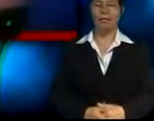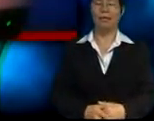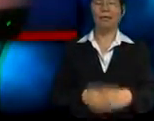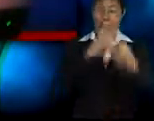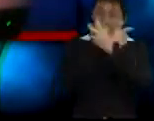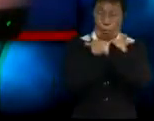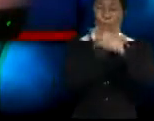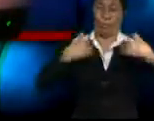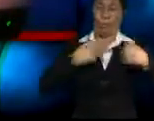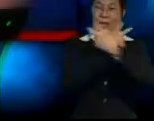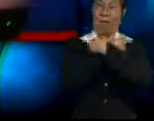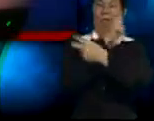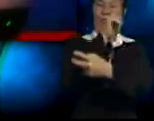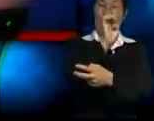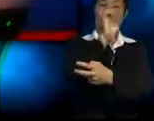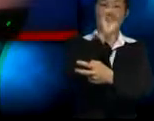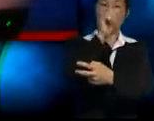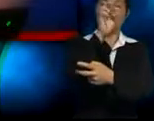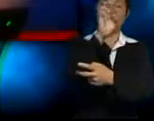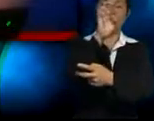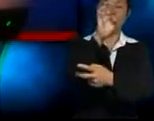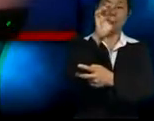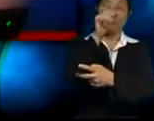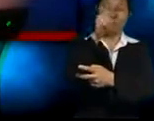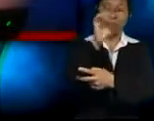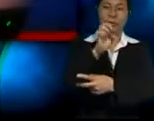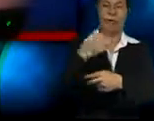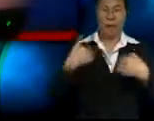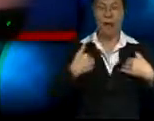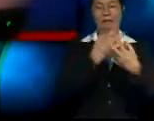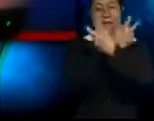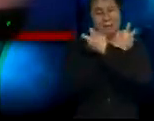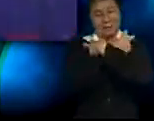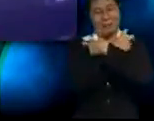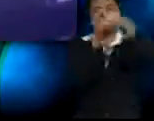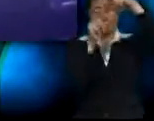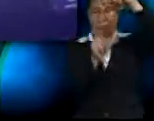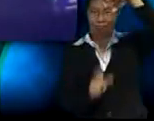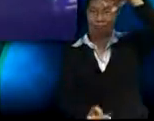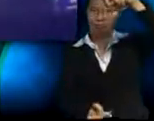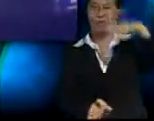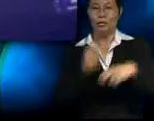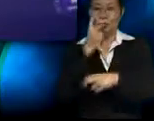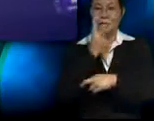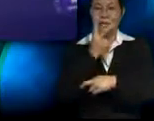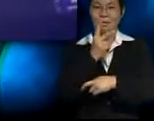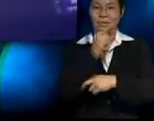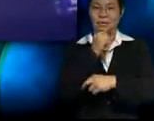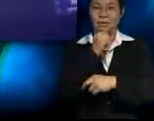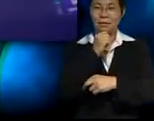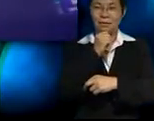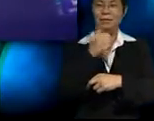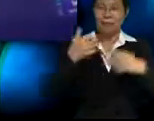Invertebrates have a fluid-filled hydrostatic skeleton. You see,